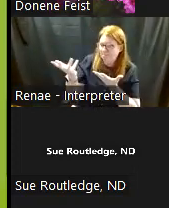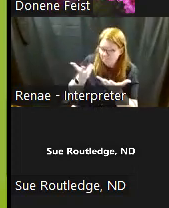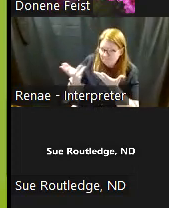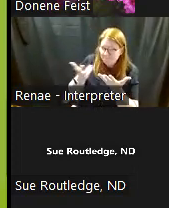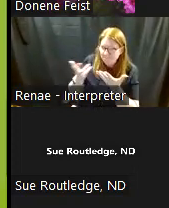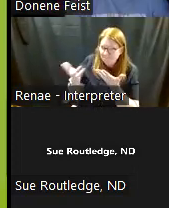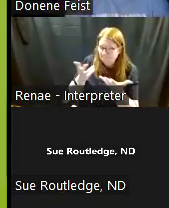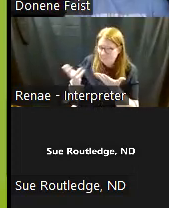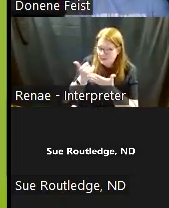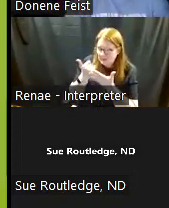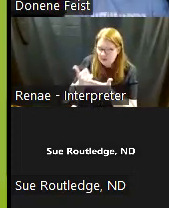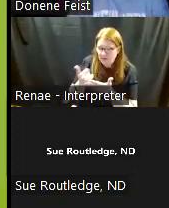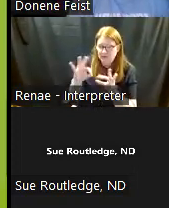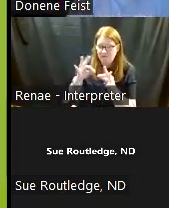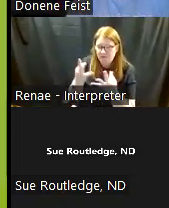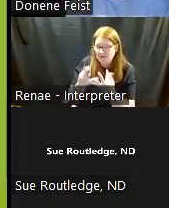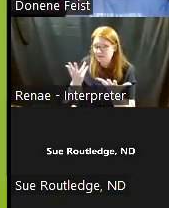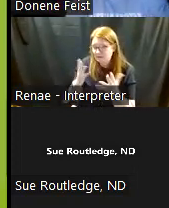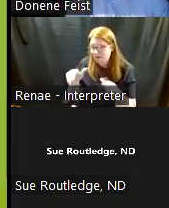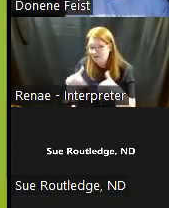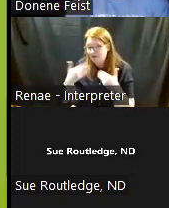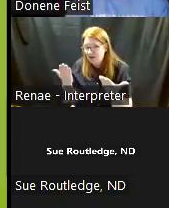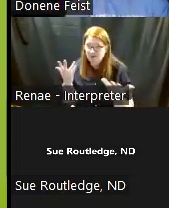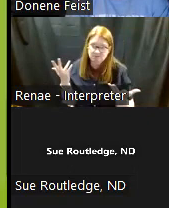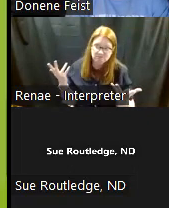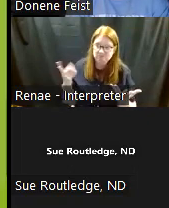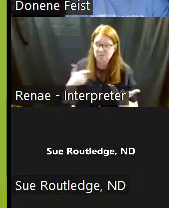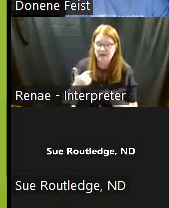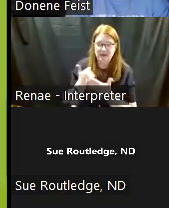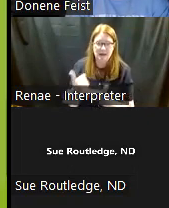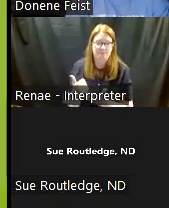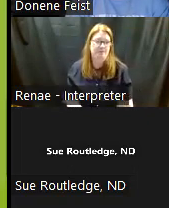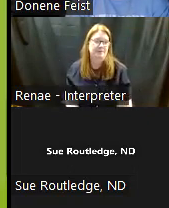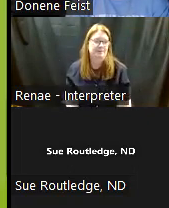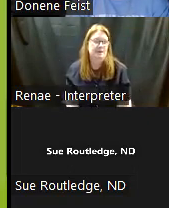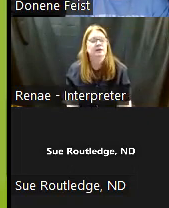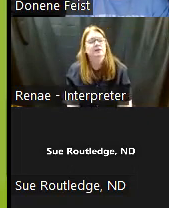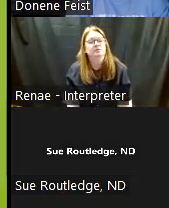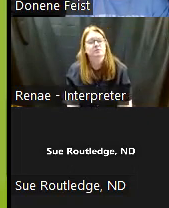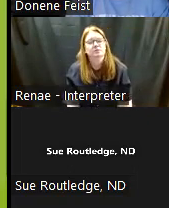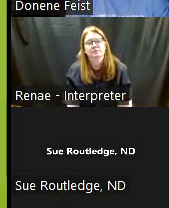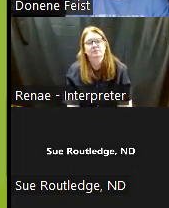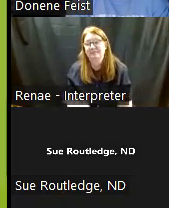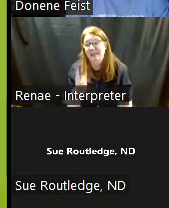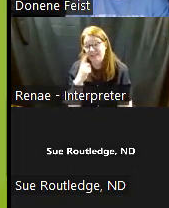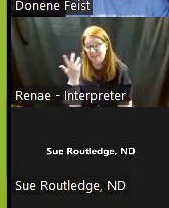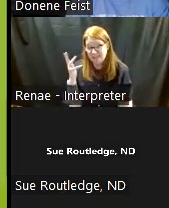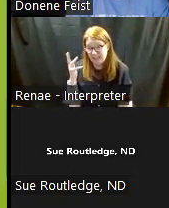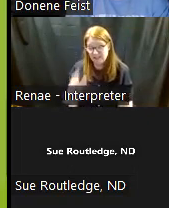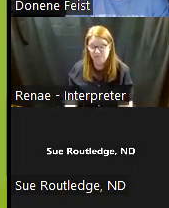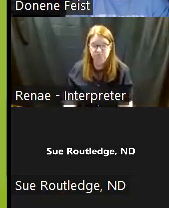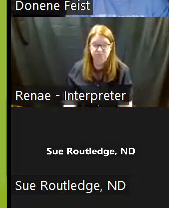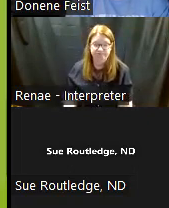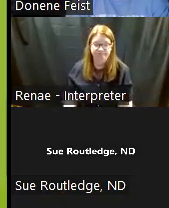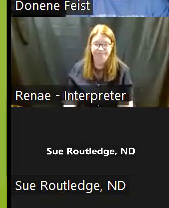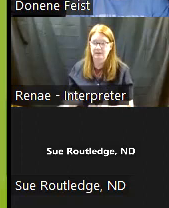they are in their journey, and providing what I can provide to help along the way. I think that's everything.